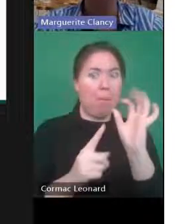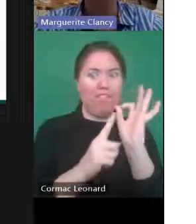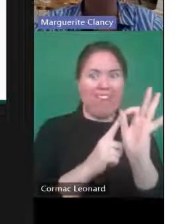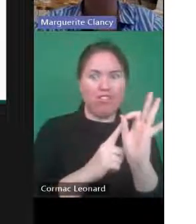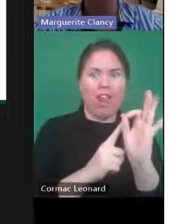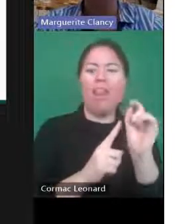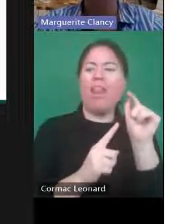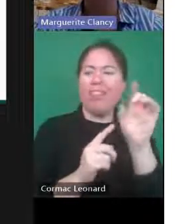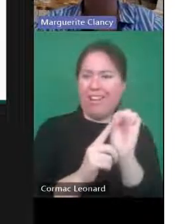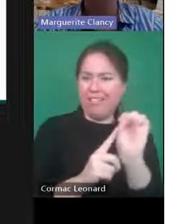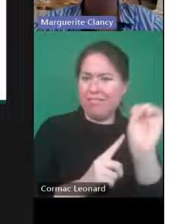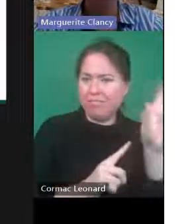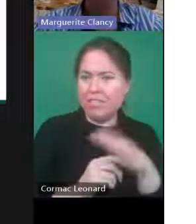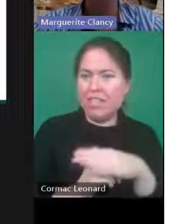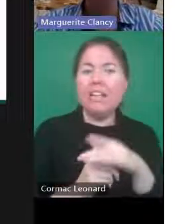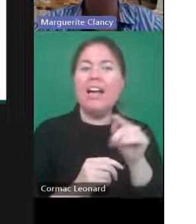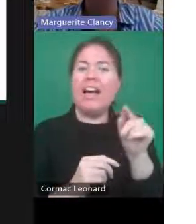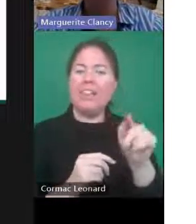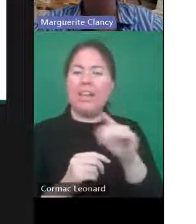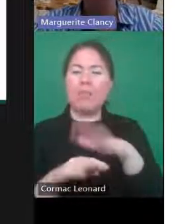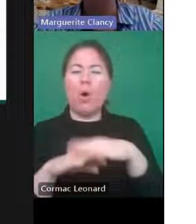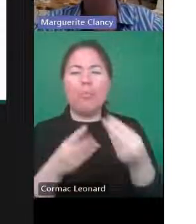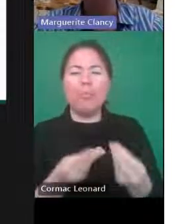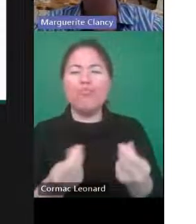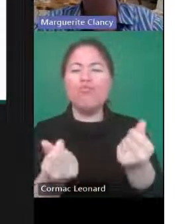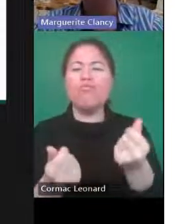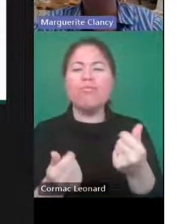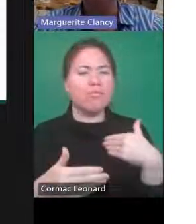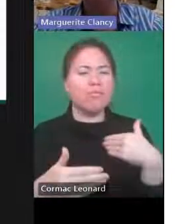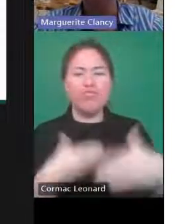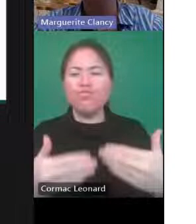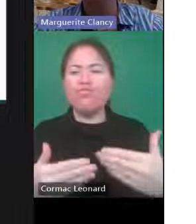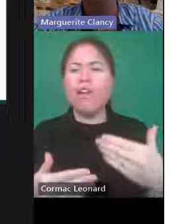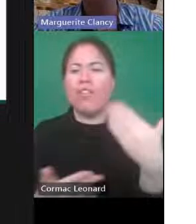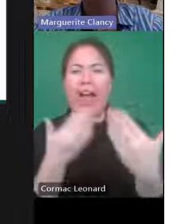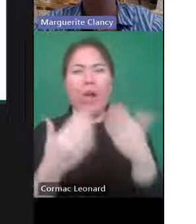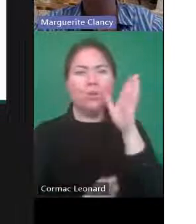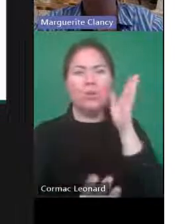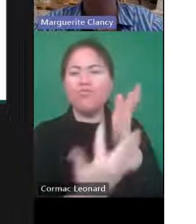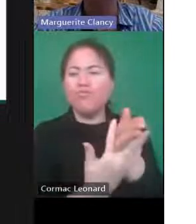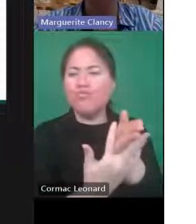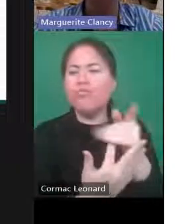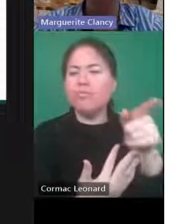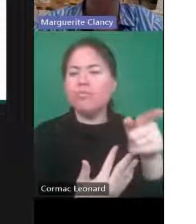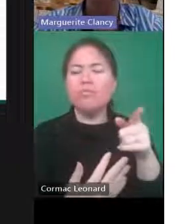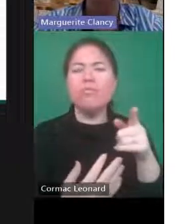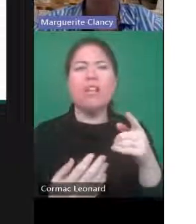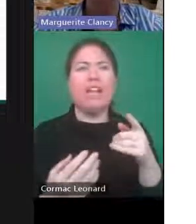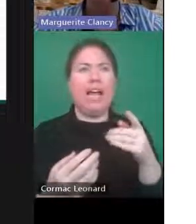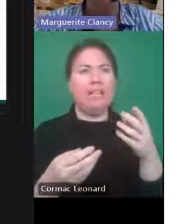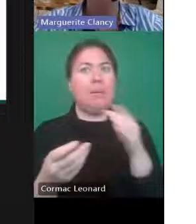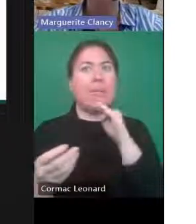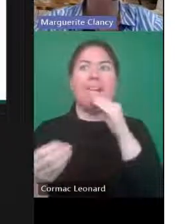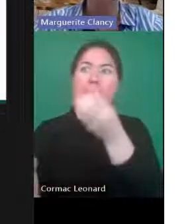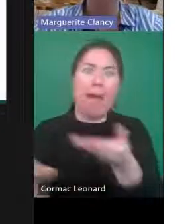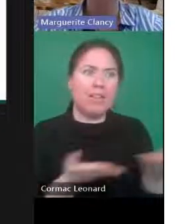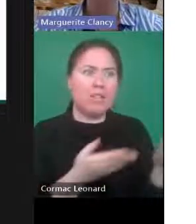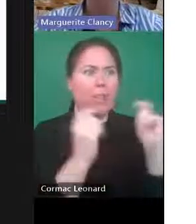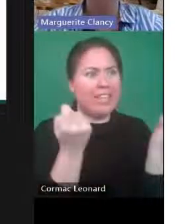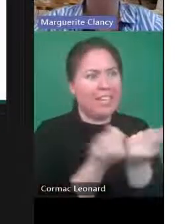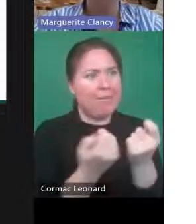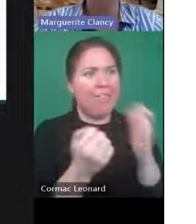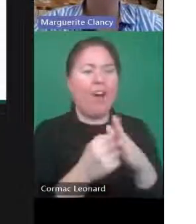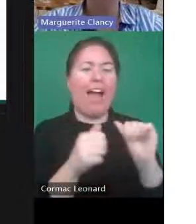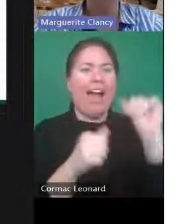portal referrals is a more streamlined way to feed into the online system for adult safeguarding, which is what our teams are